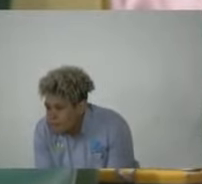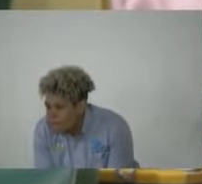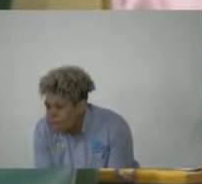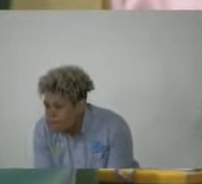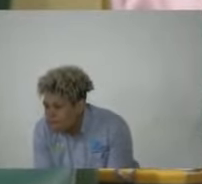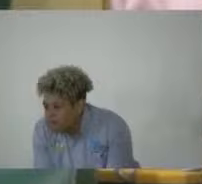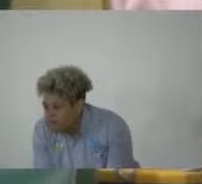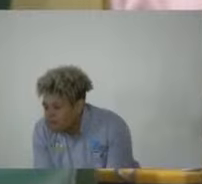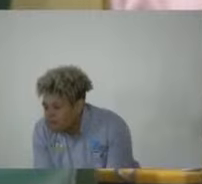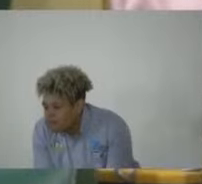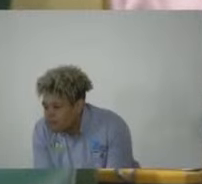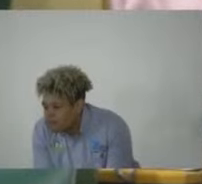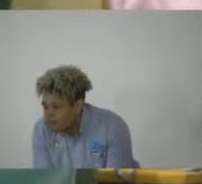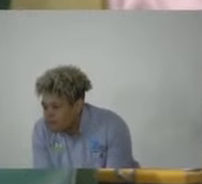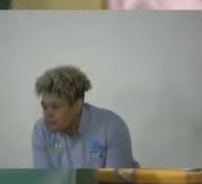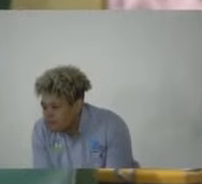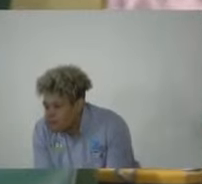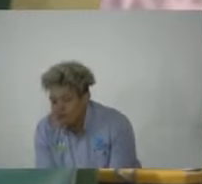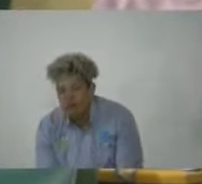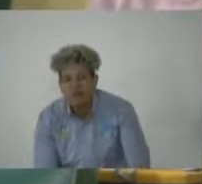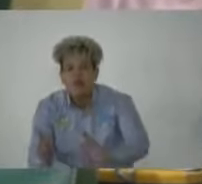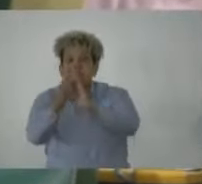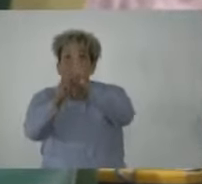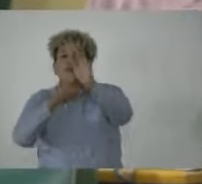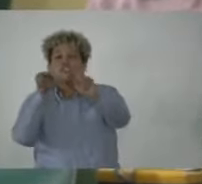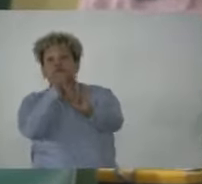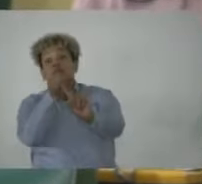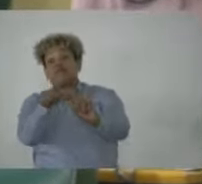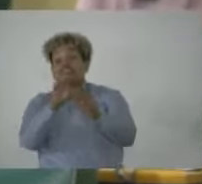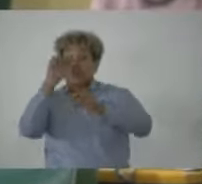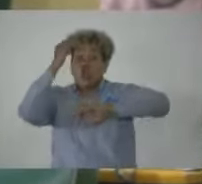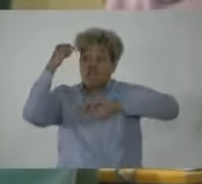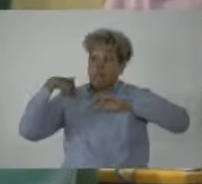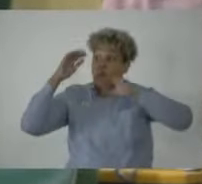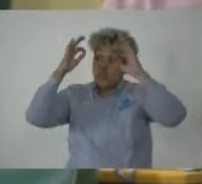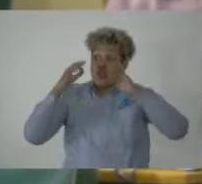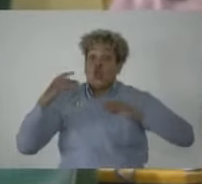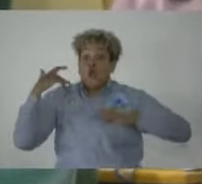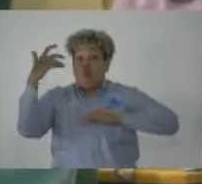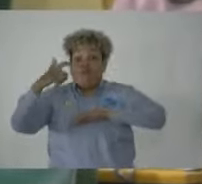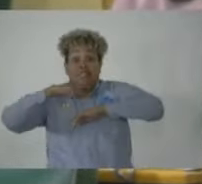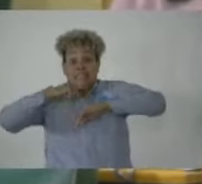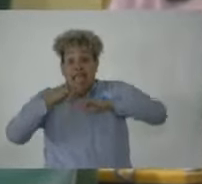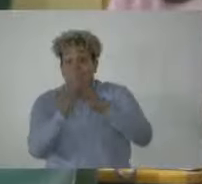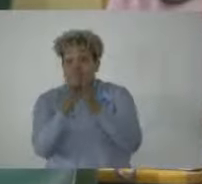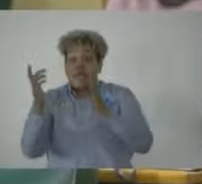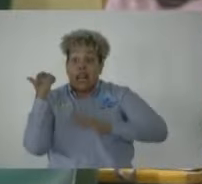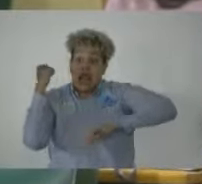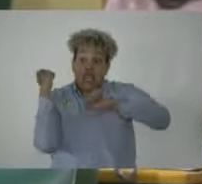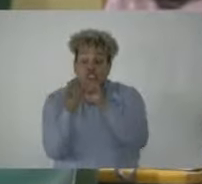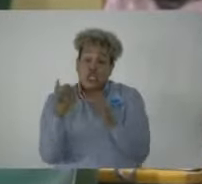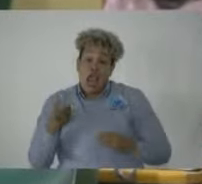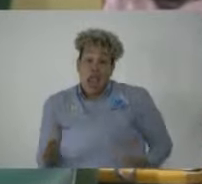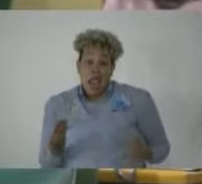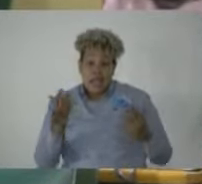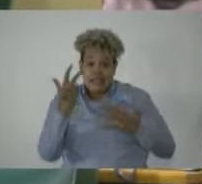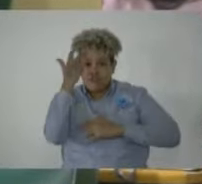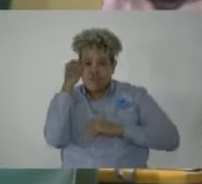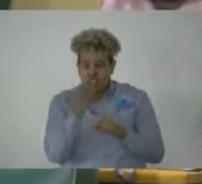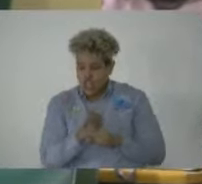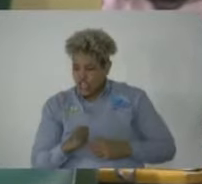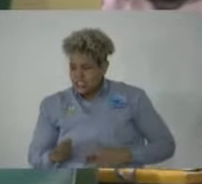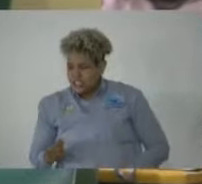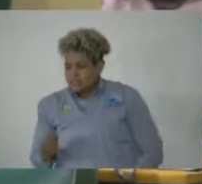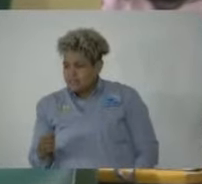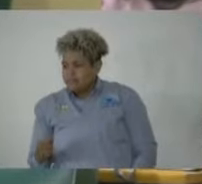of this government is that we are determined over a period of time, and last year I gave 3 years,